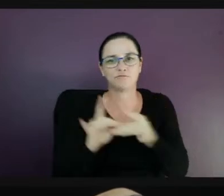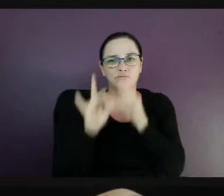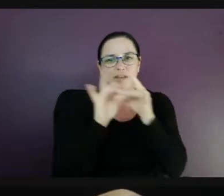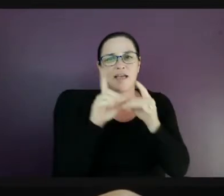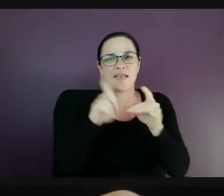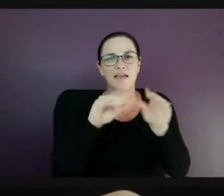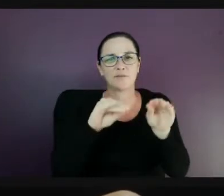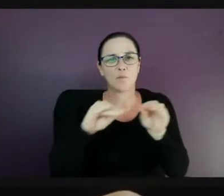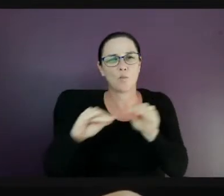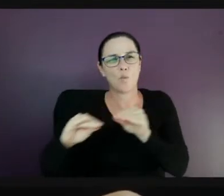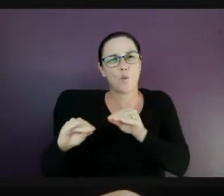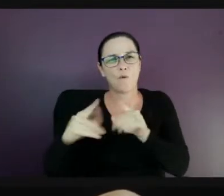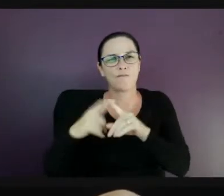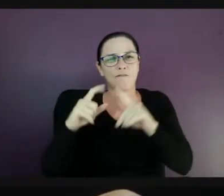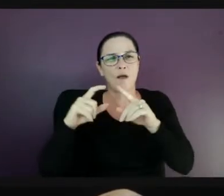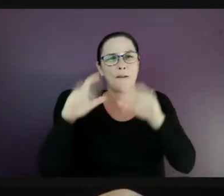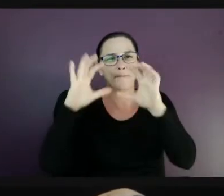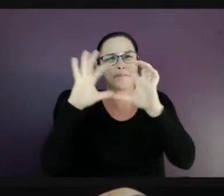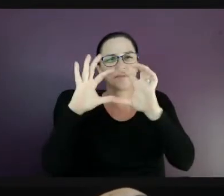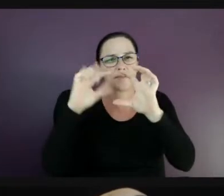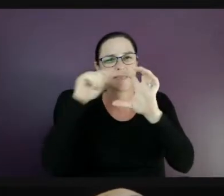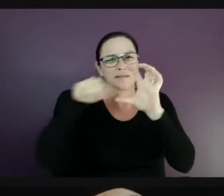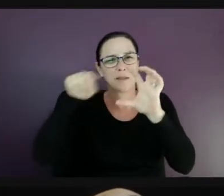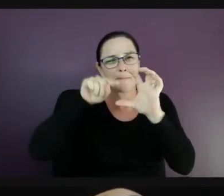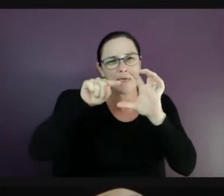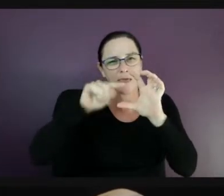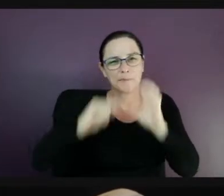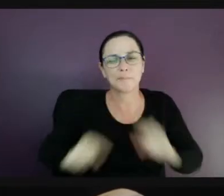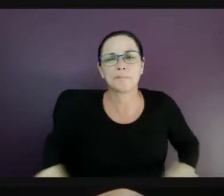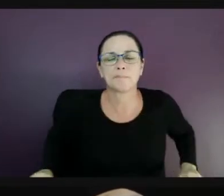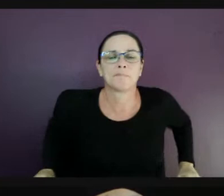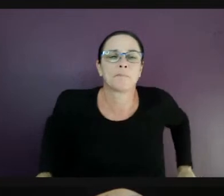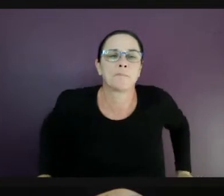summit, and that has to do with the south flank getting out of the way as well.